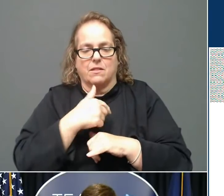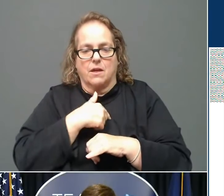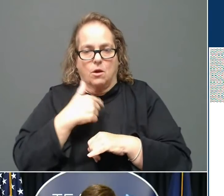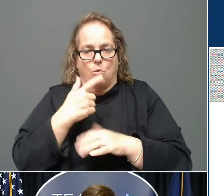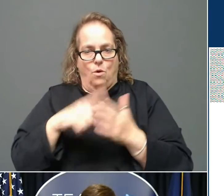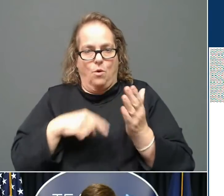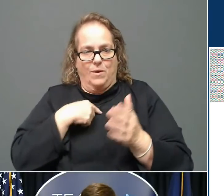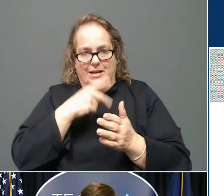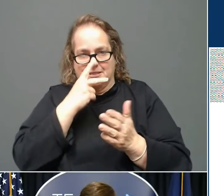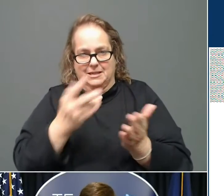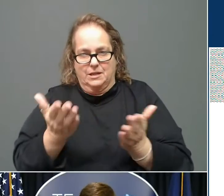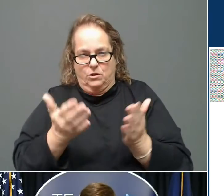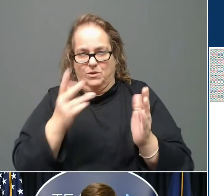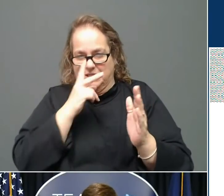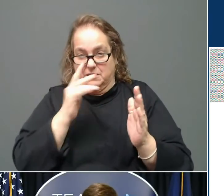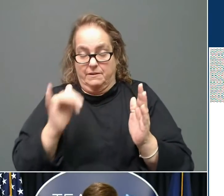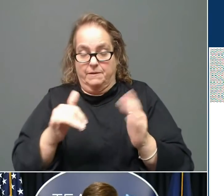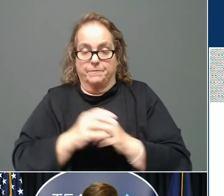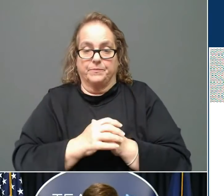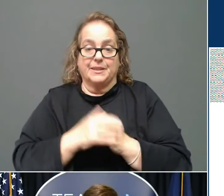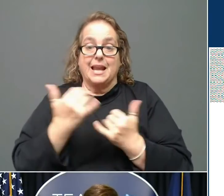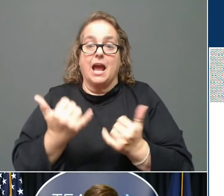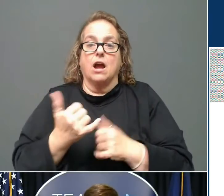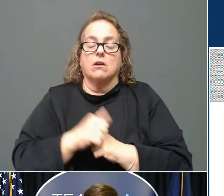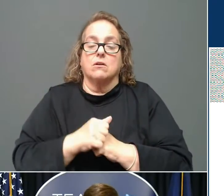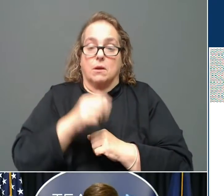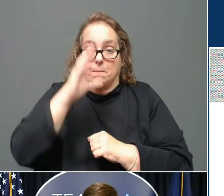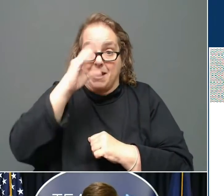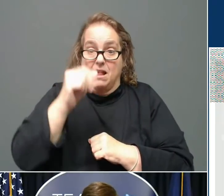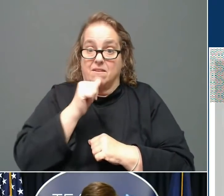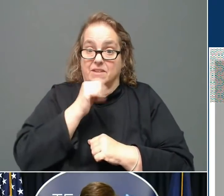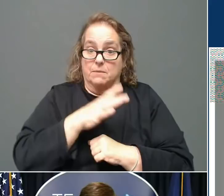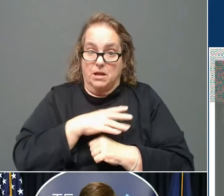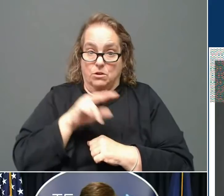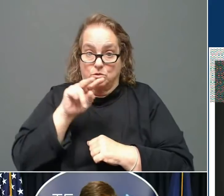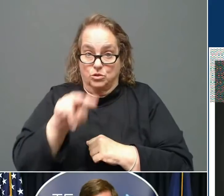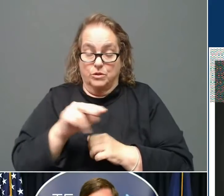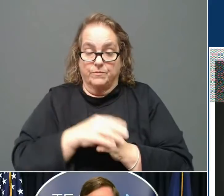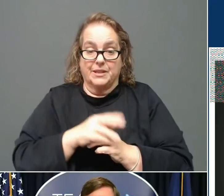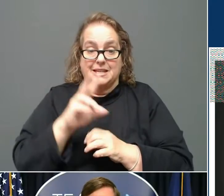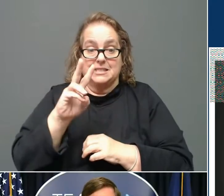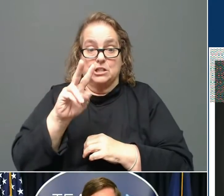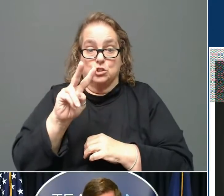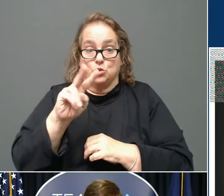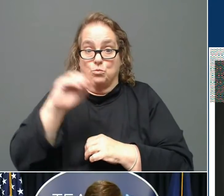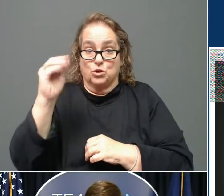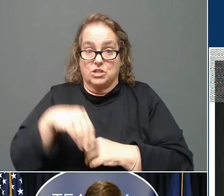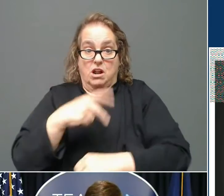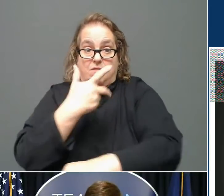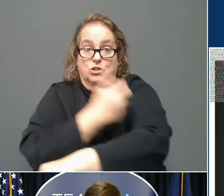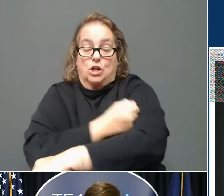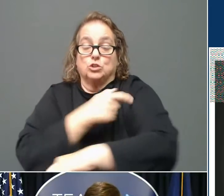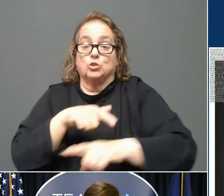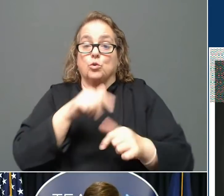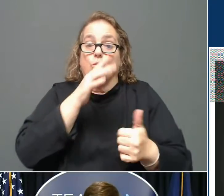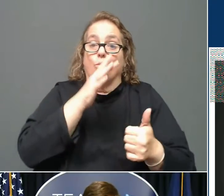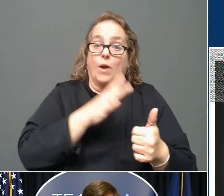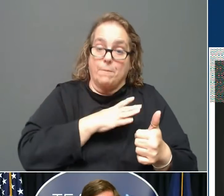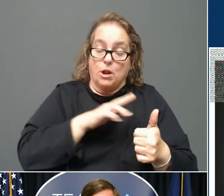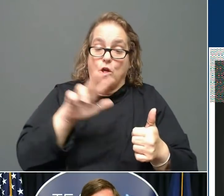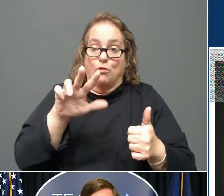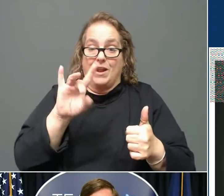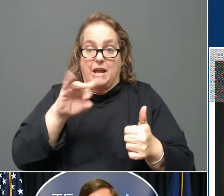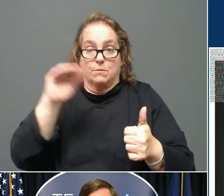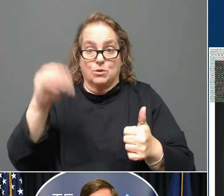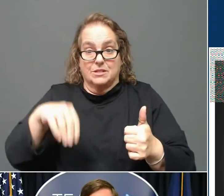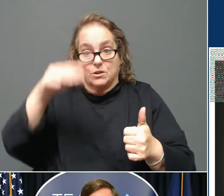here. Let's look at gender. 62% of shots to date have gone to women. 38% have gone to men.